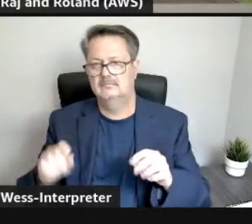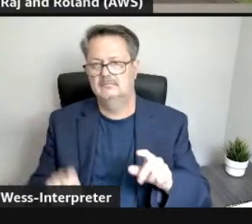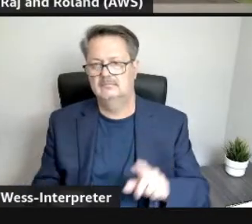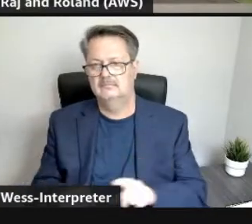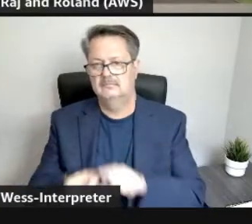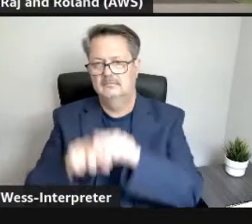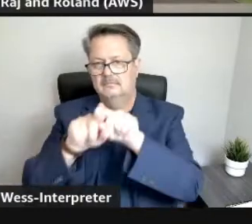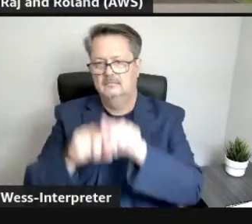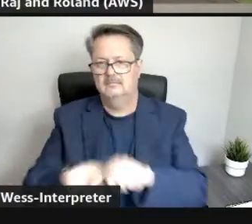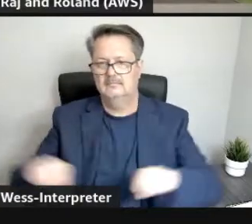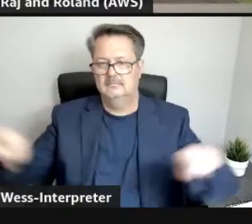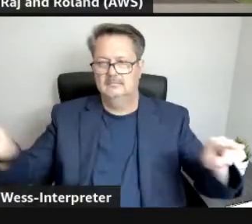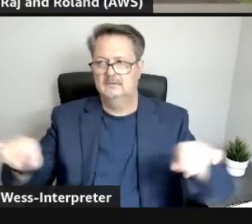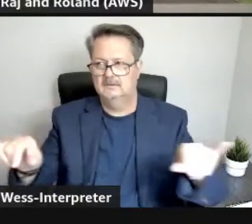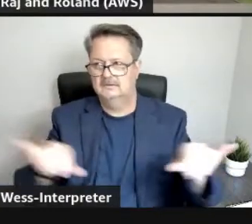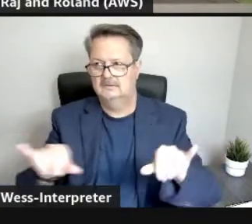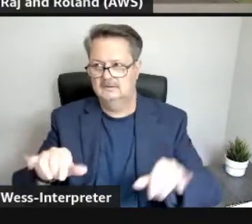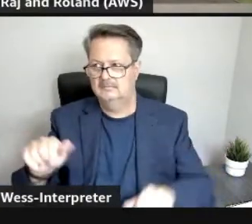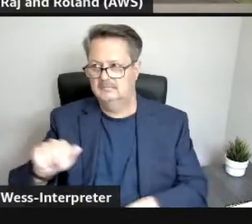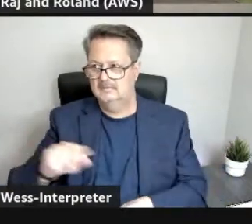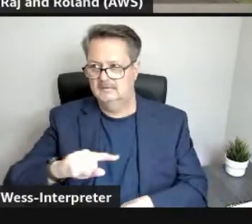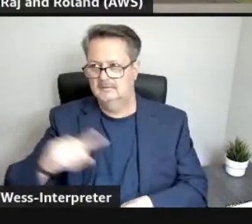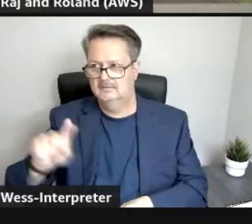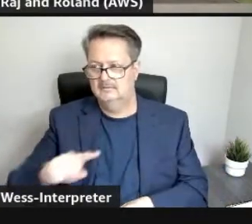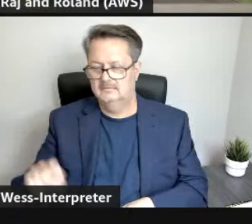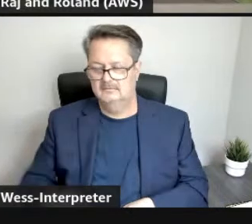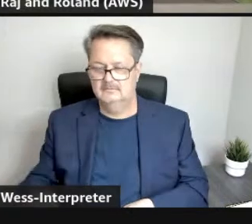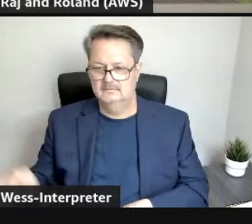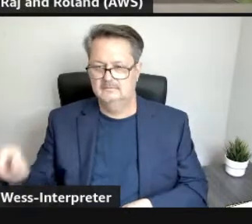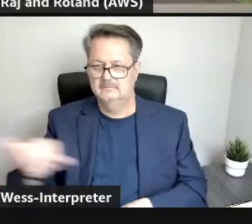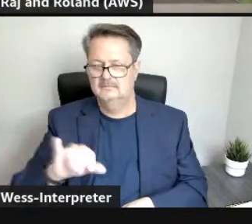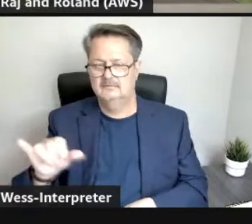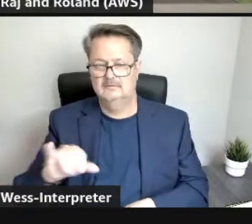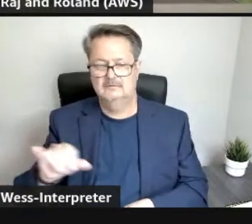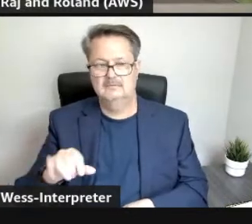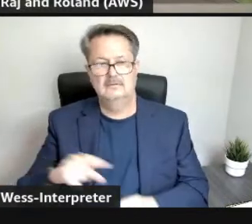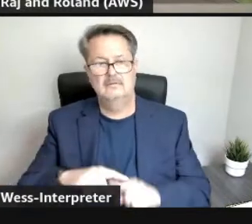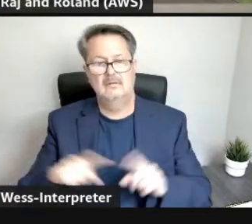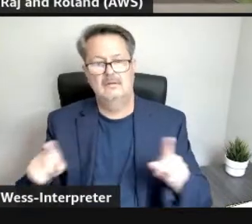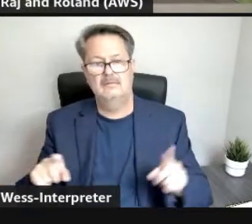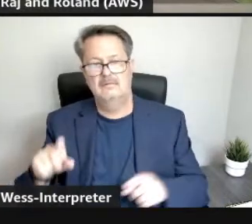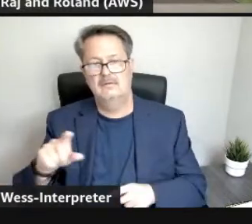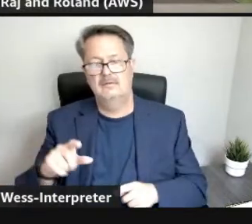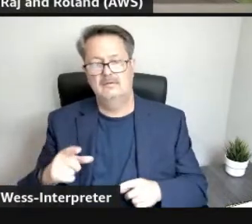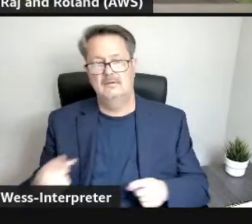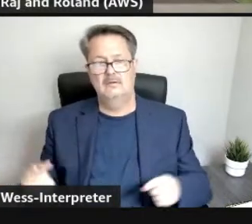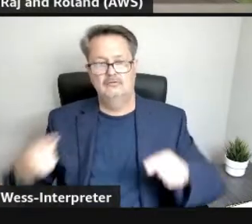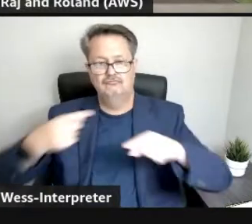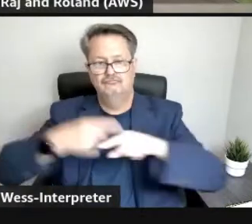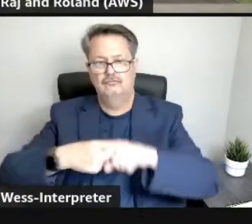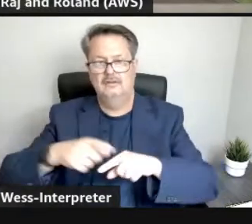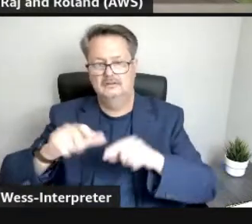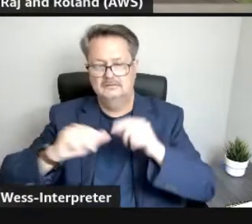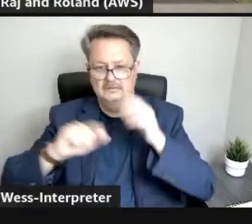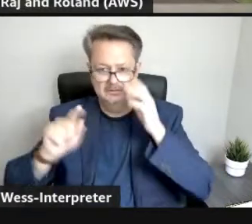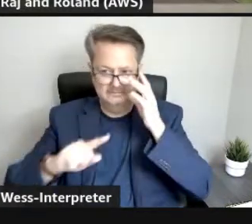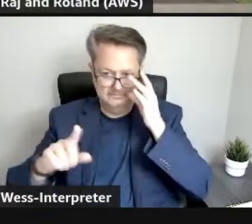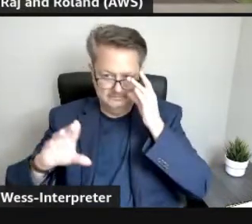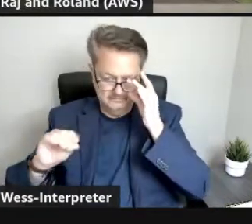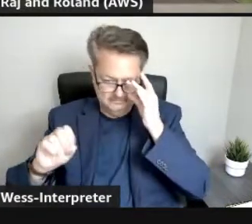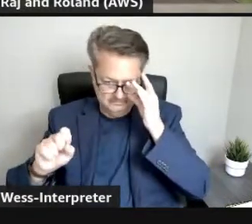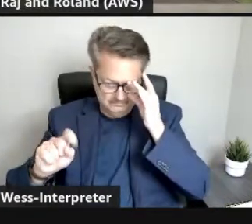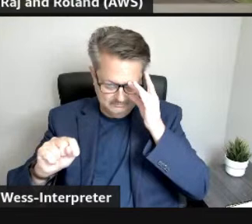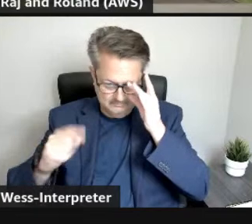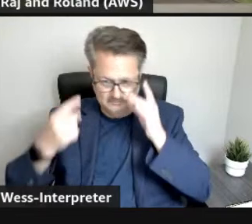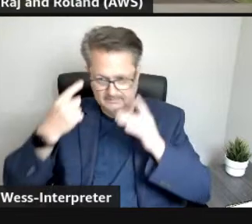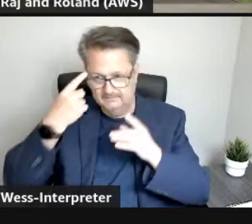same AZ is also free of any data transfer charge. However, cross AZ pod to pod incur data transfer charge, as well as cross